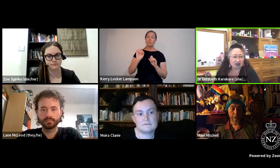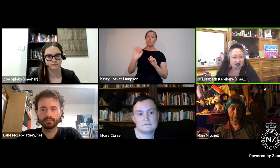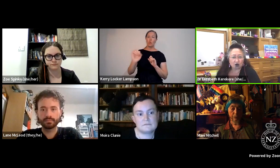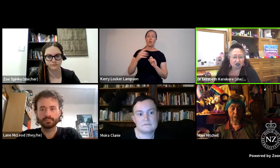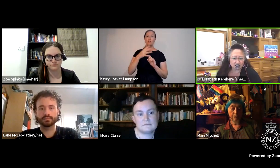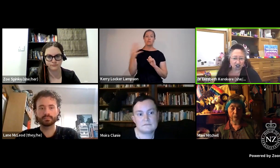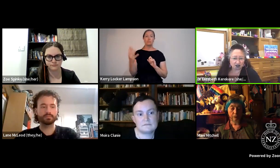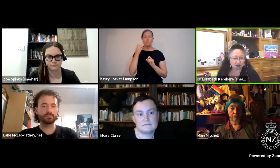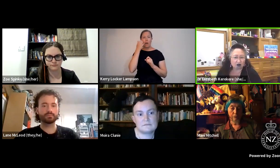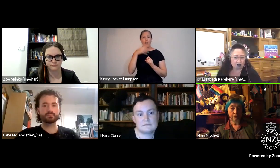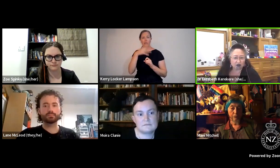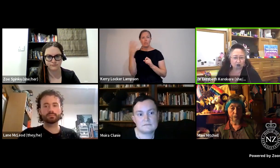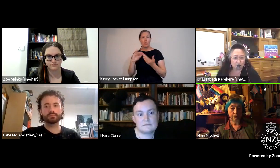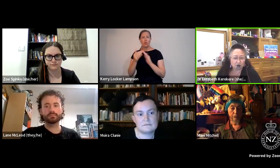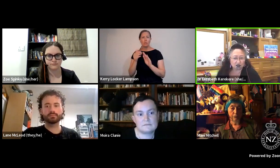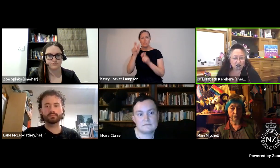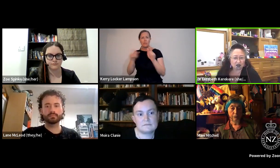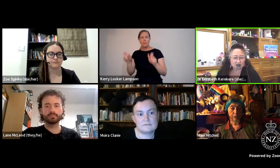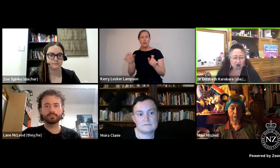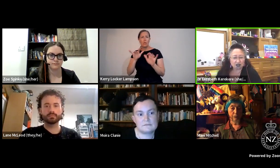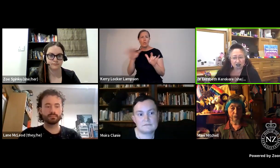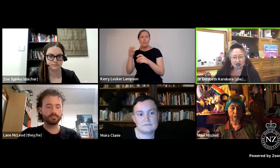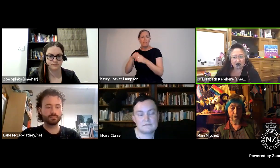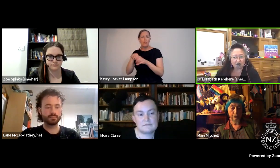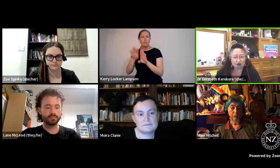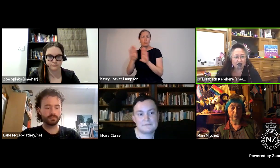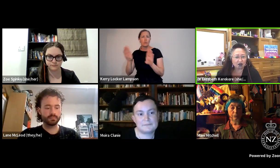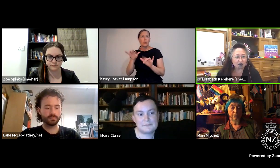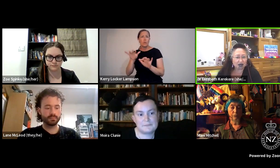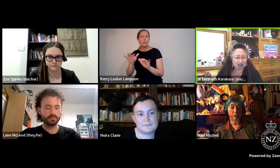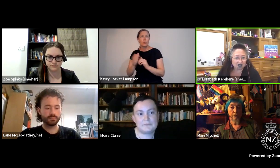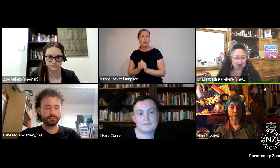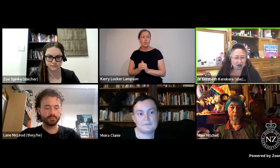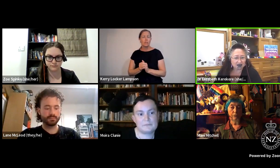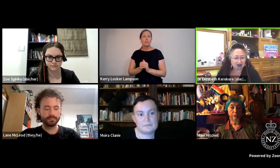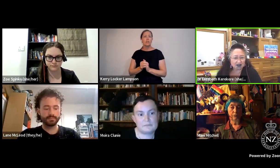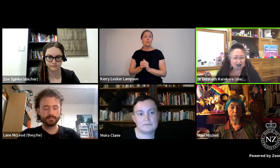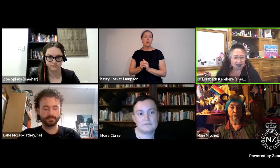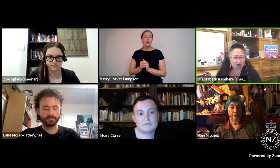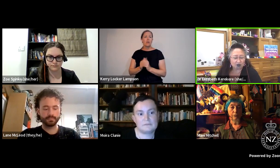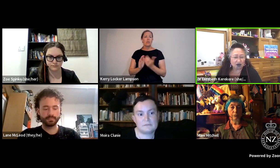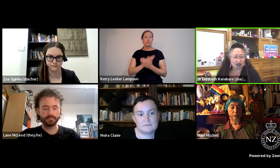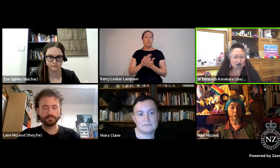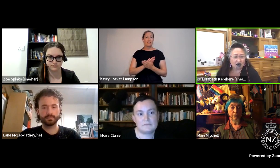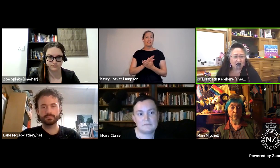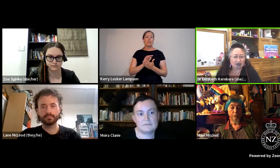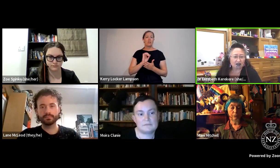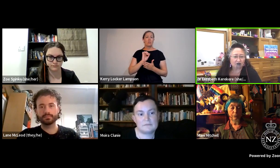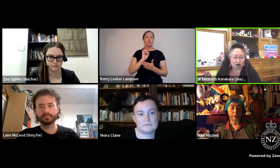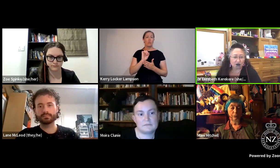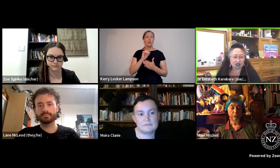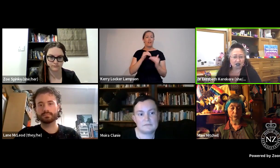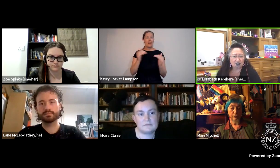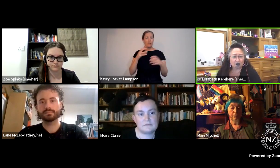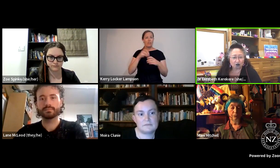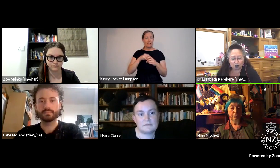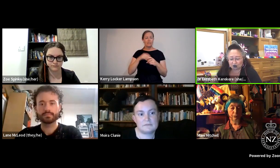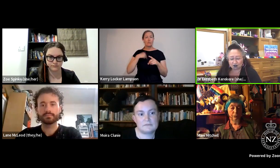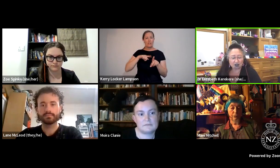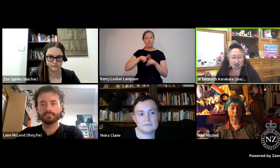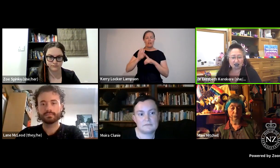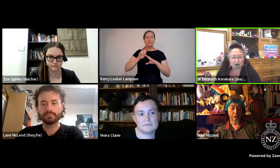challenge the composition of those boards? So it's the level that you can participate in, that's where we try and have the influence.